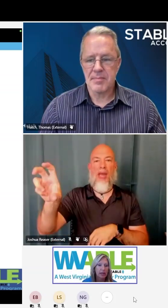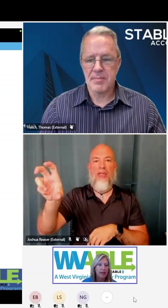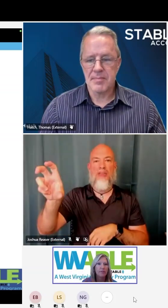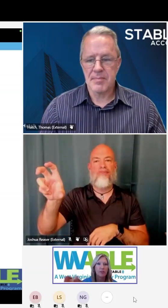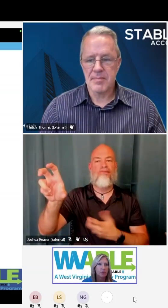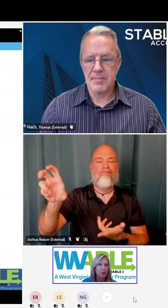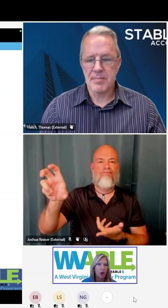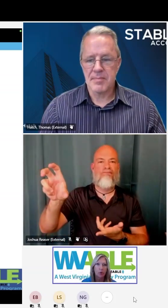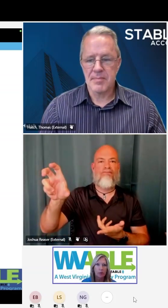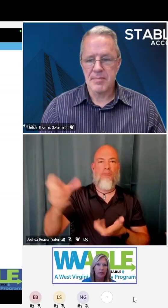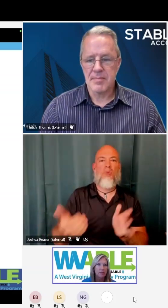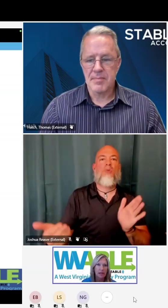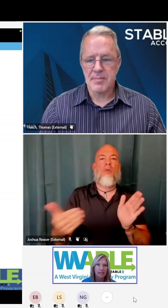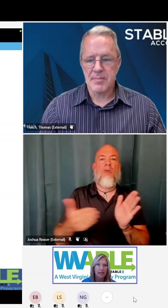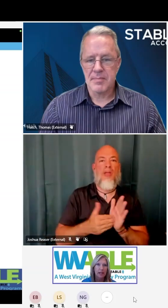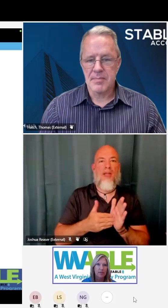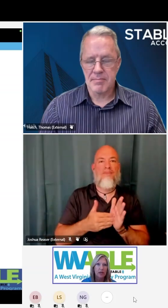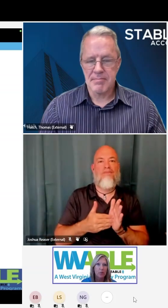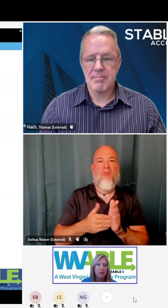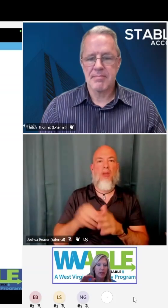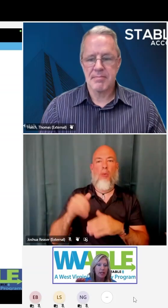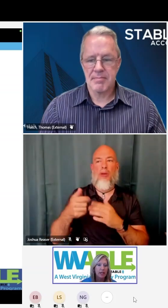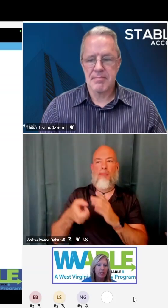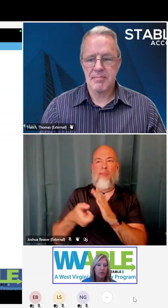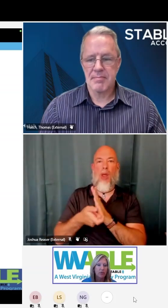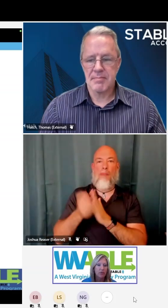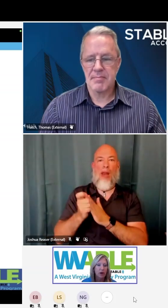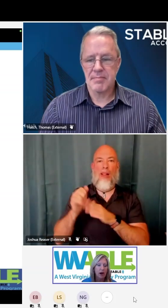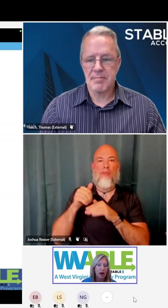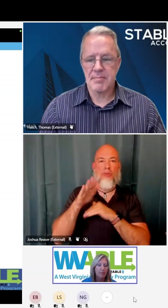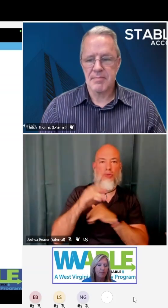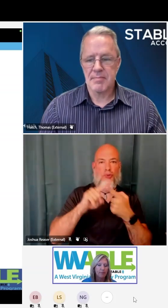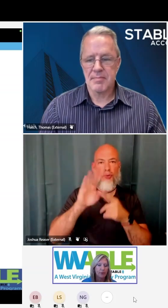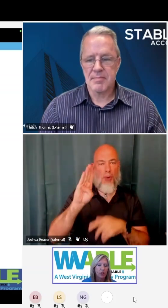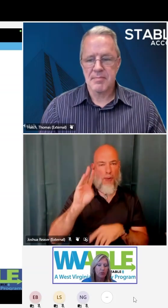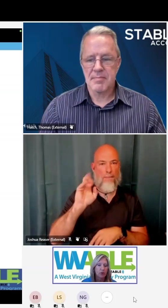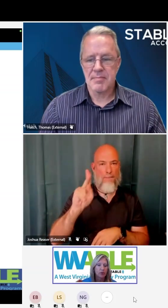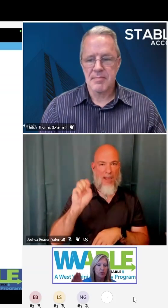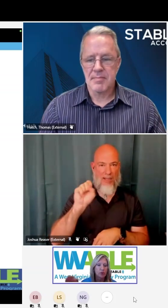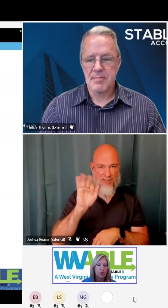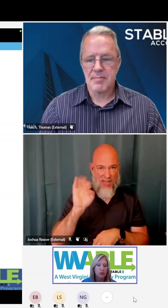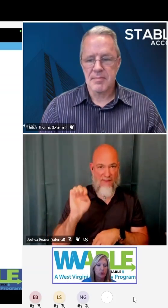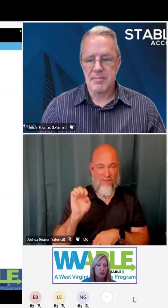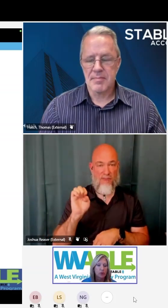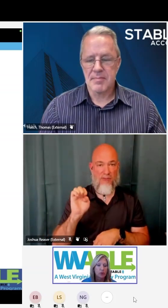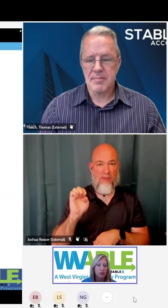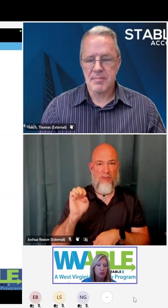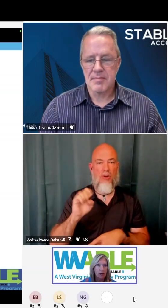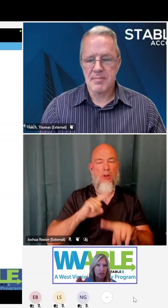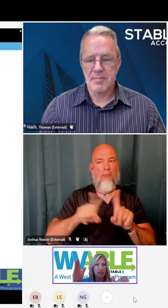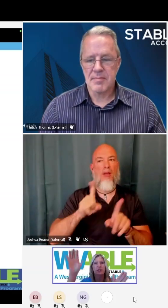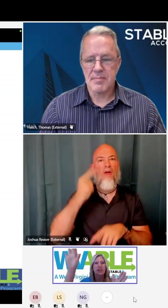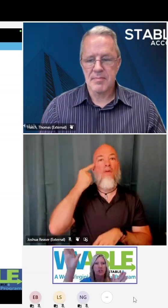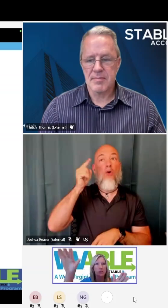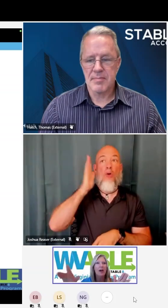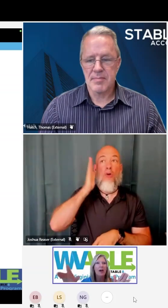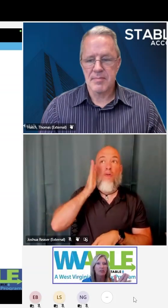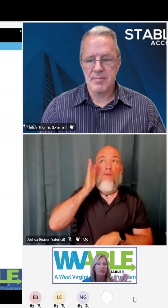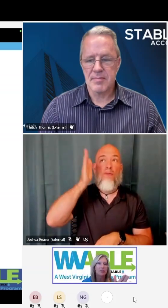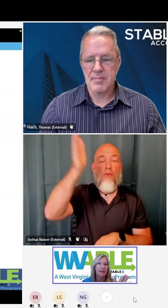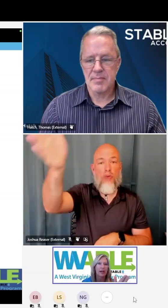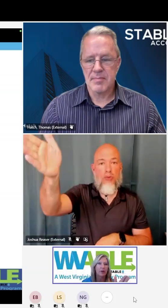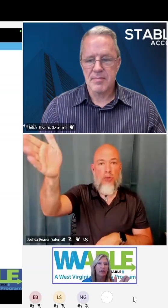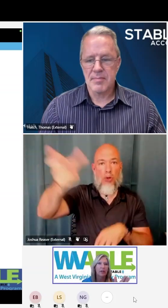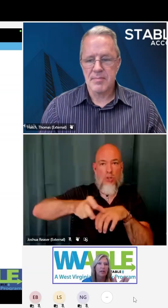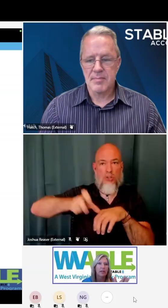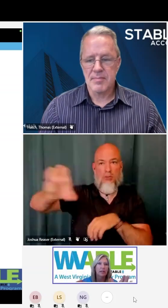So again, the default would be the bank safe. But then if for future contributions, you mentioned they do have